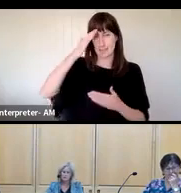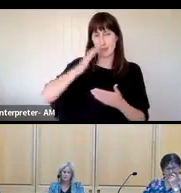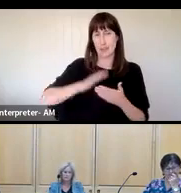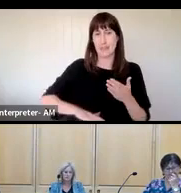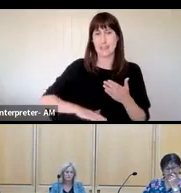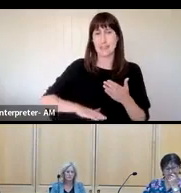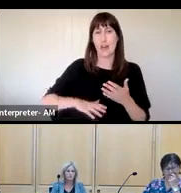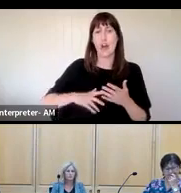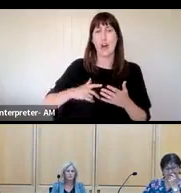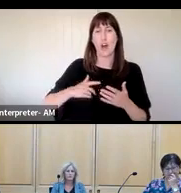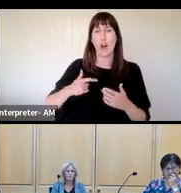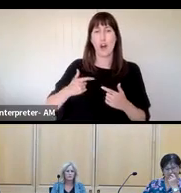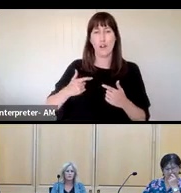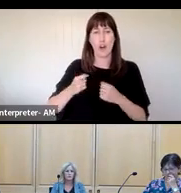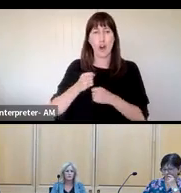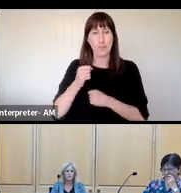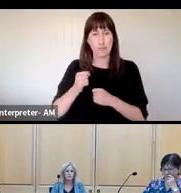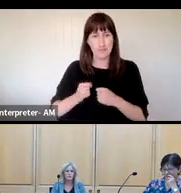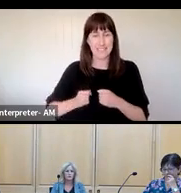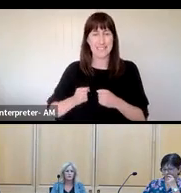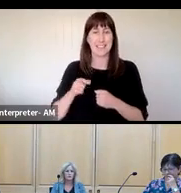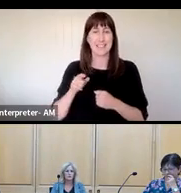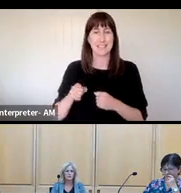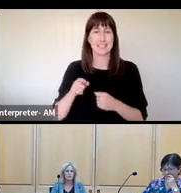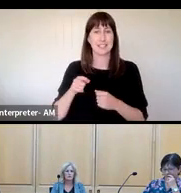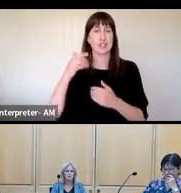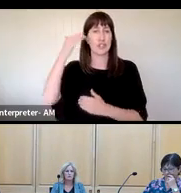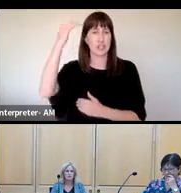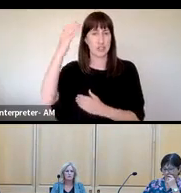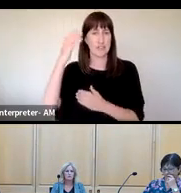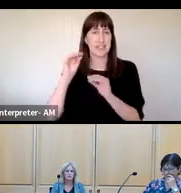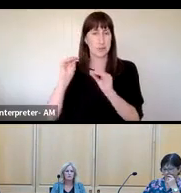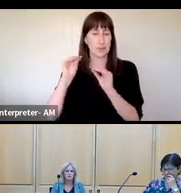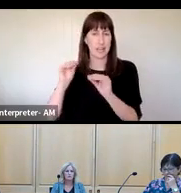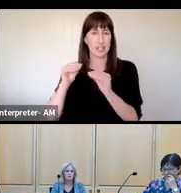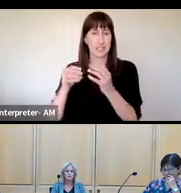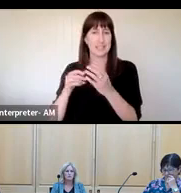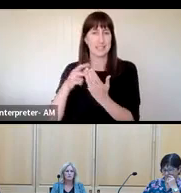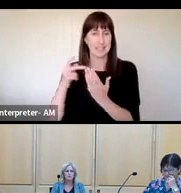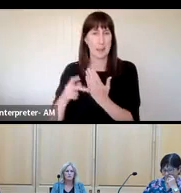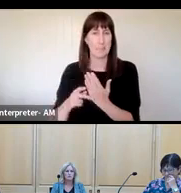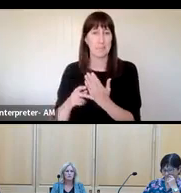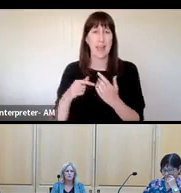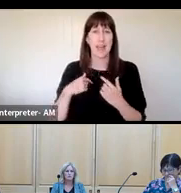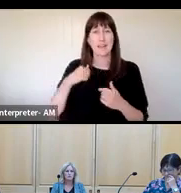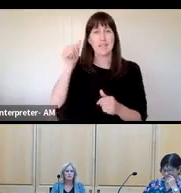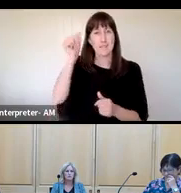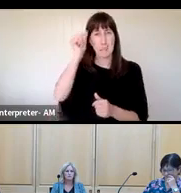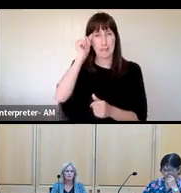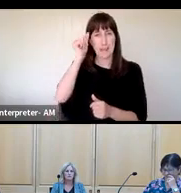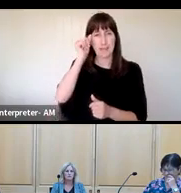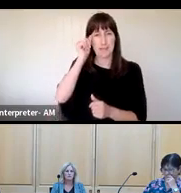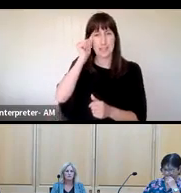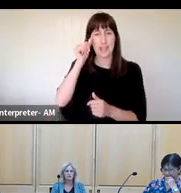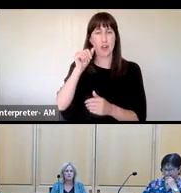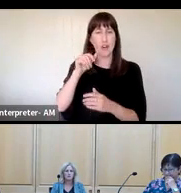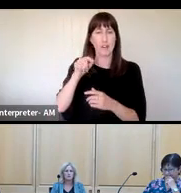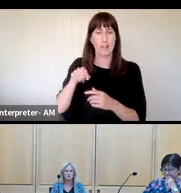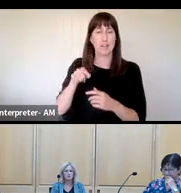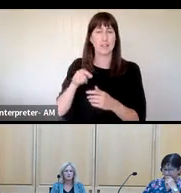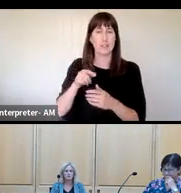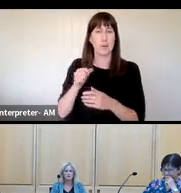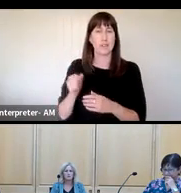Domestic Tertiary Dispute Resolution Scheme and our familiarity of the Education and Training Act 2020.